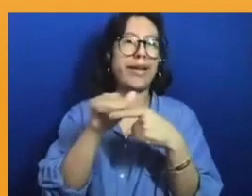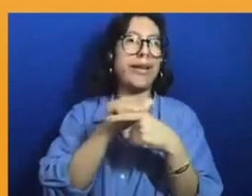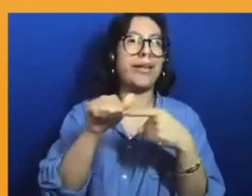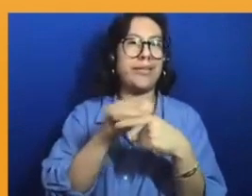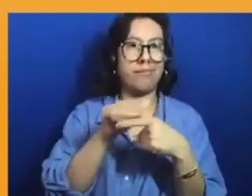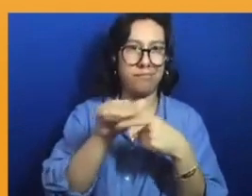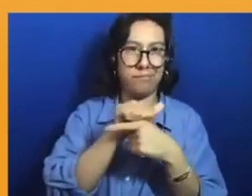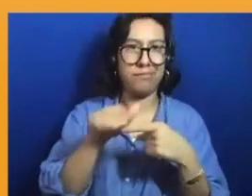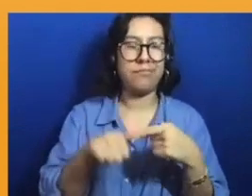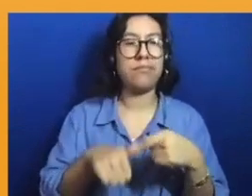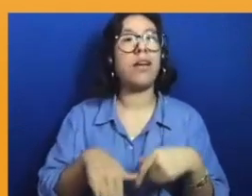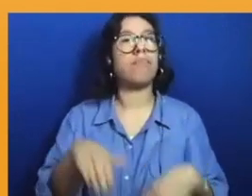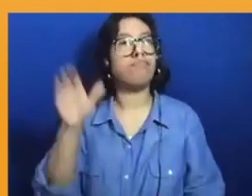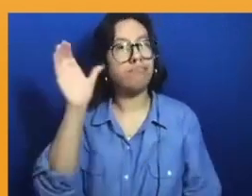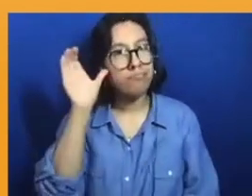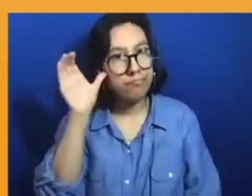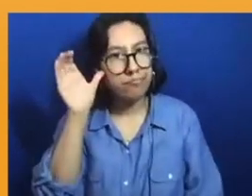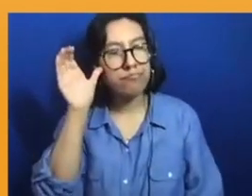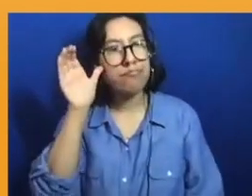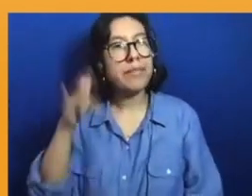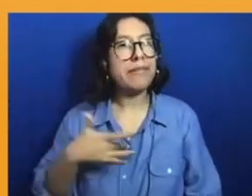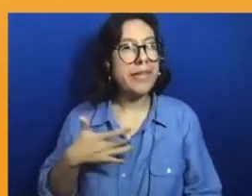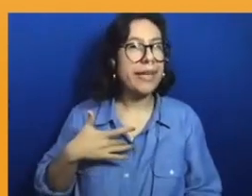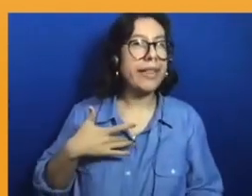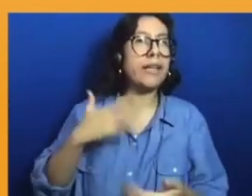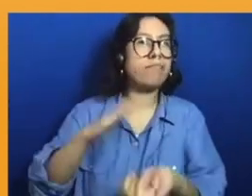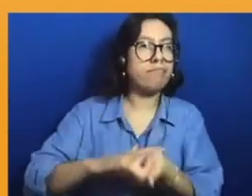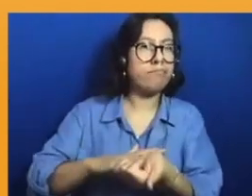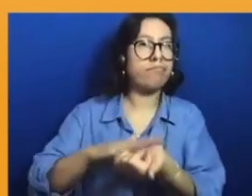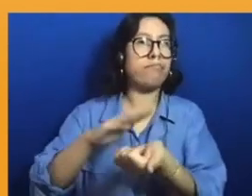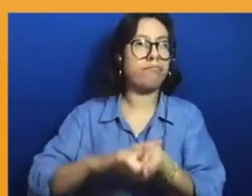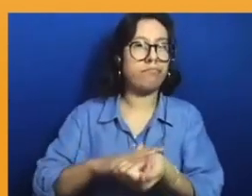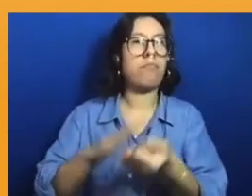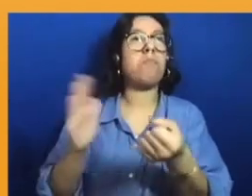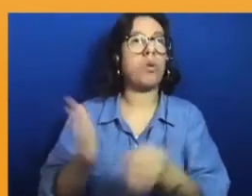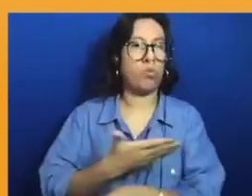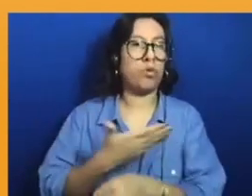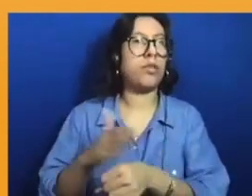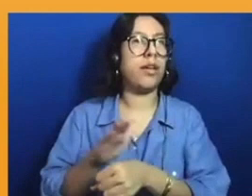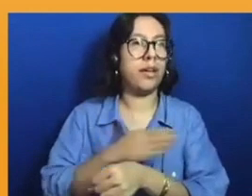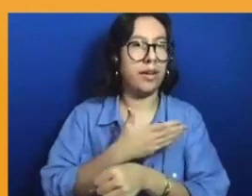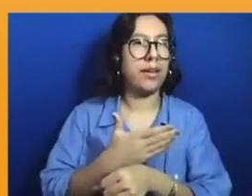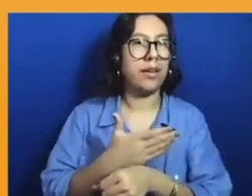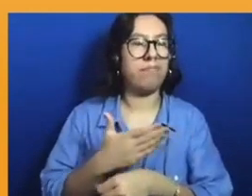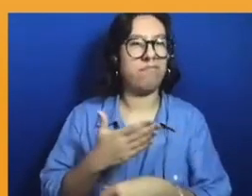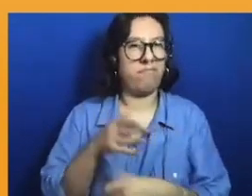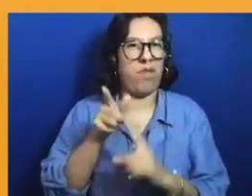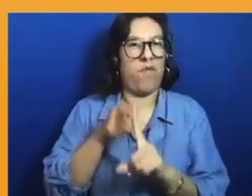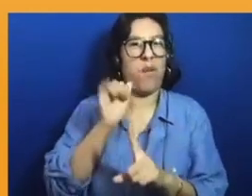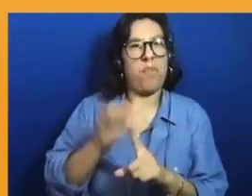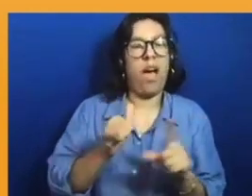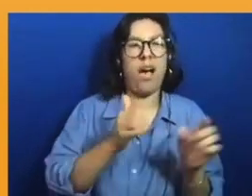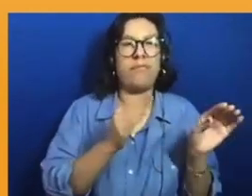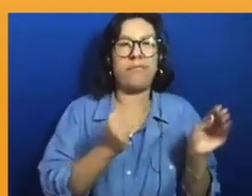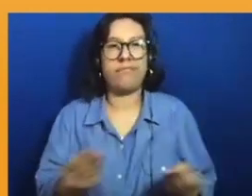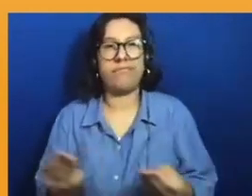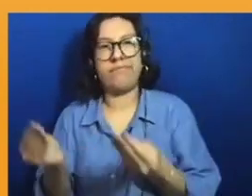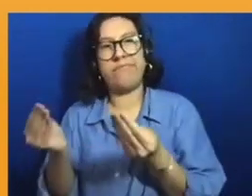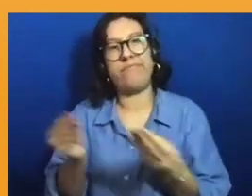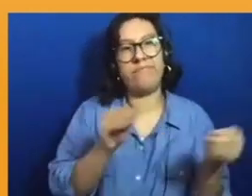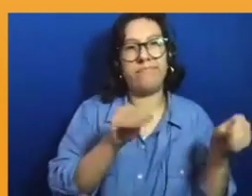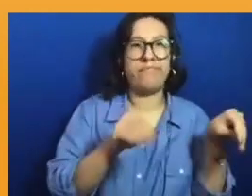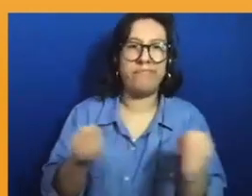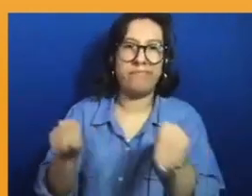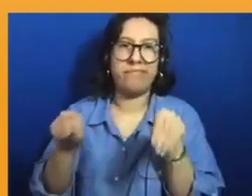and listening to the music. It's the move, it comes in inside that flow of the movement,